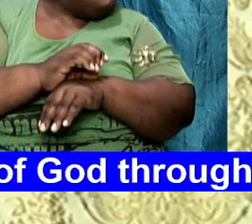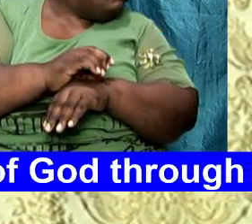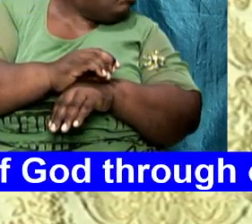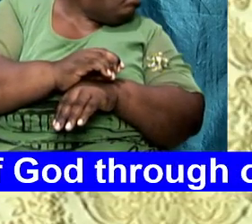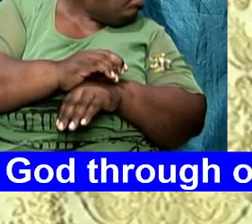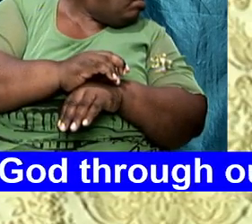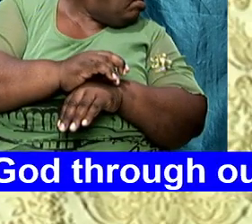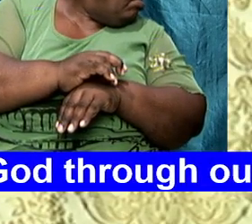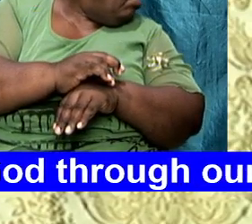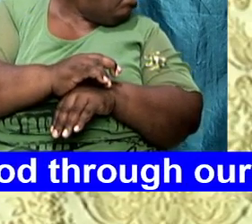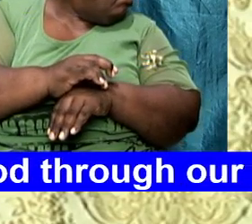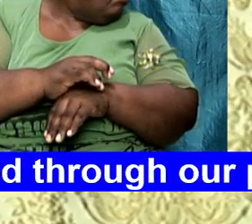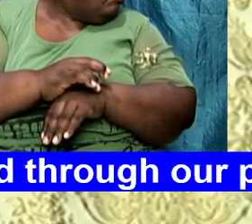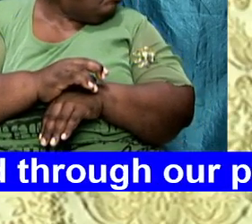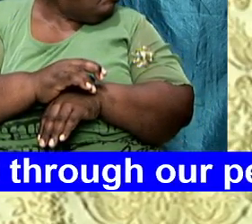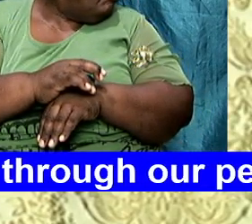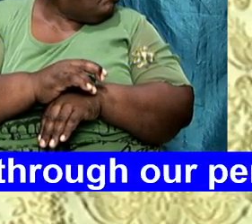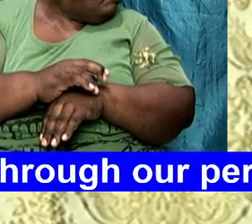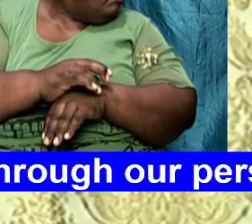1